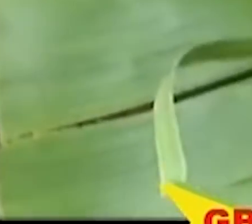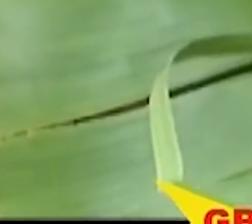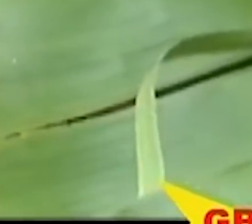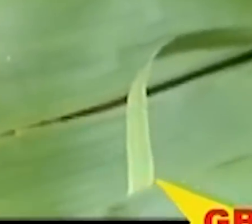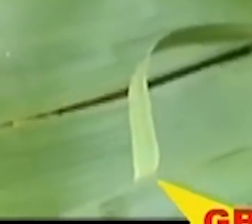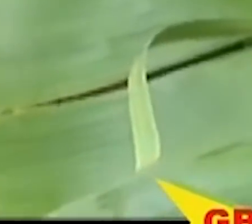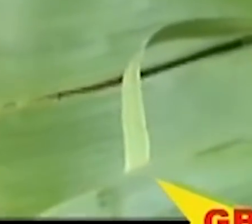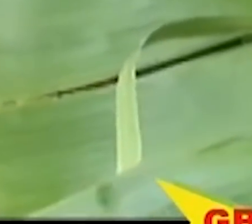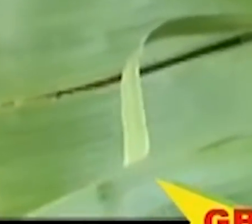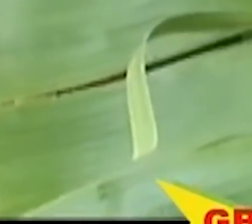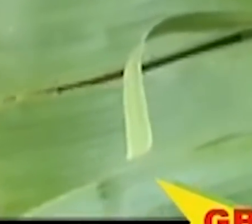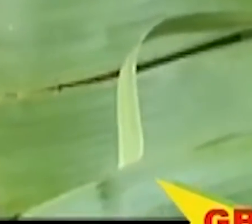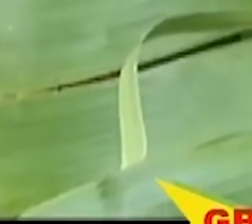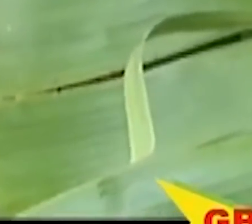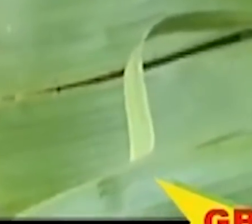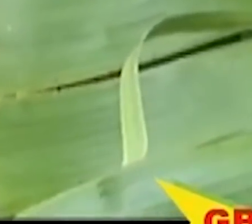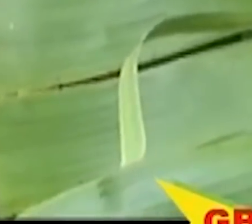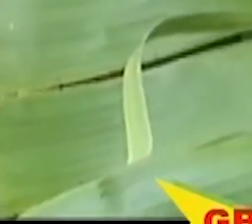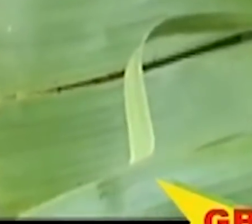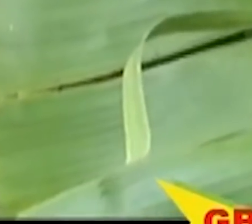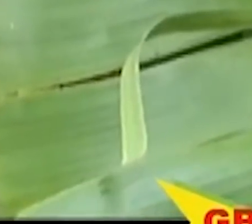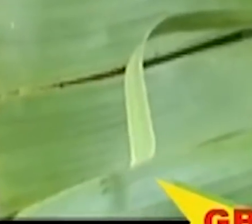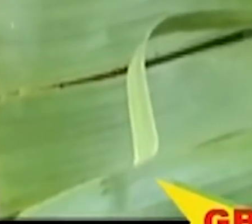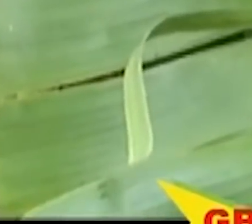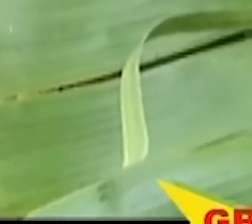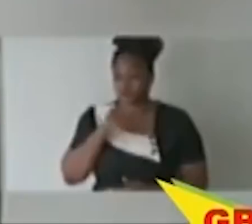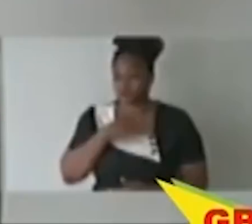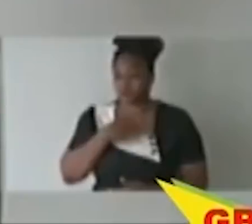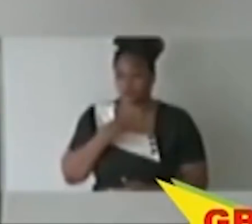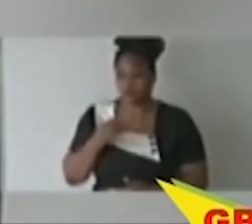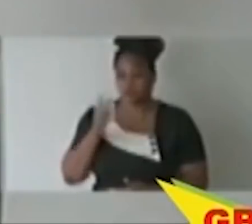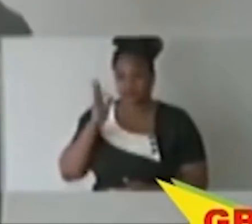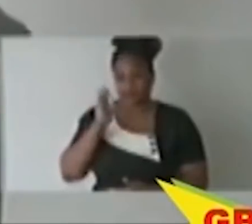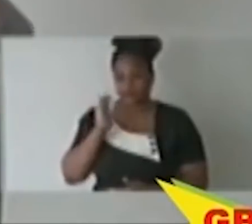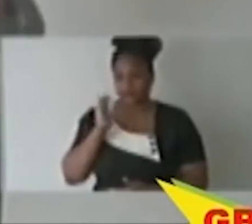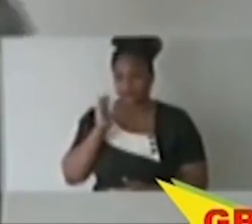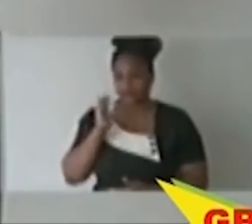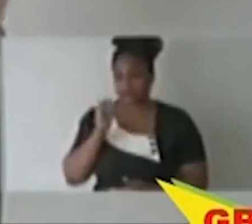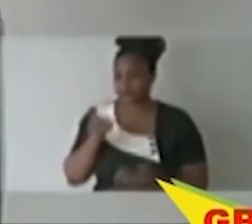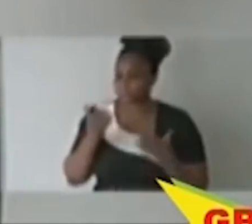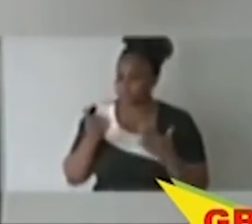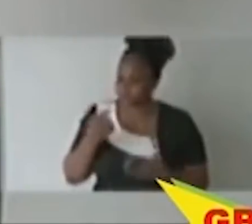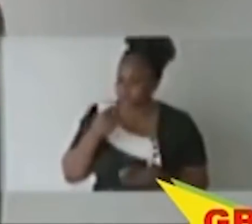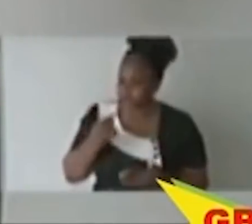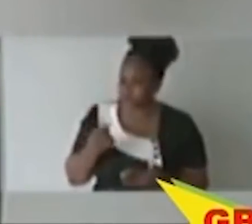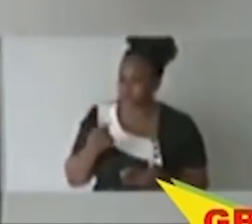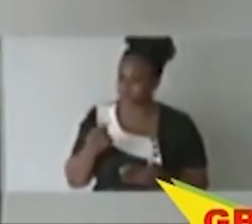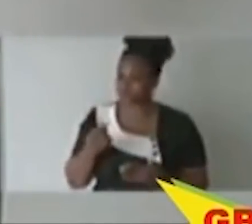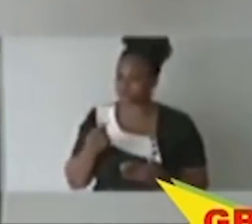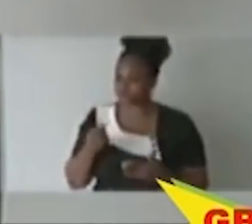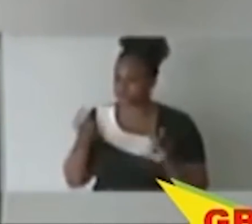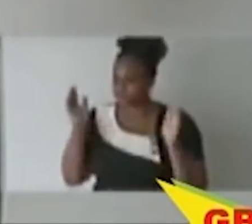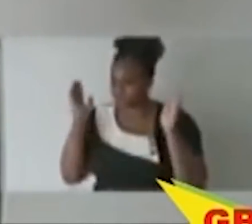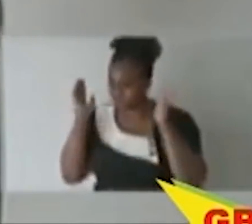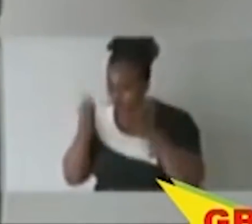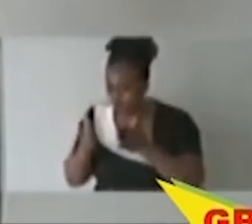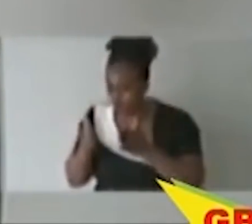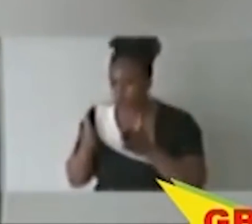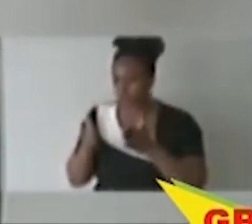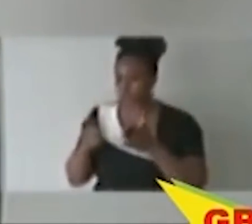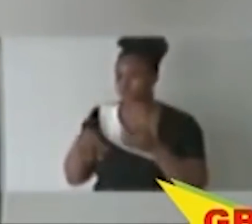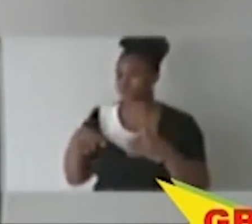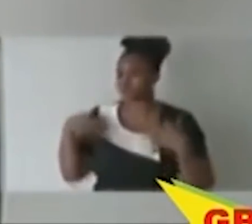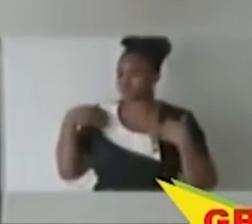food security plans within the budget must be the focus. You may say, okay, these are the areas of focus.